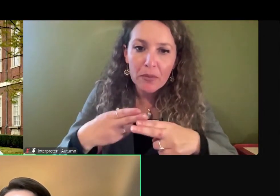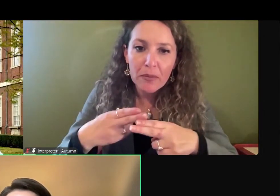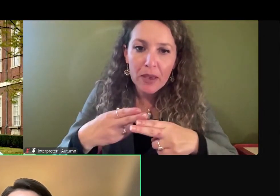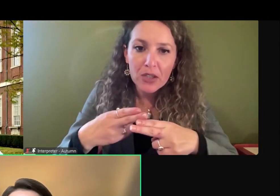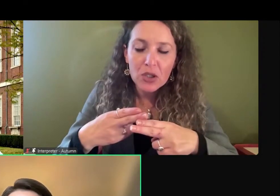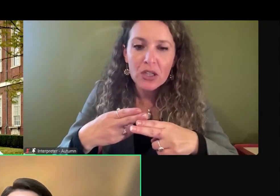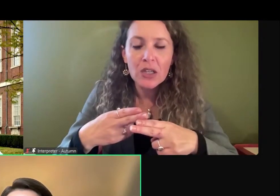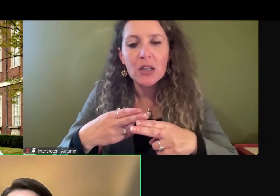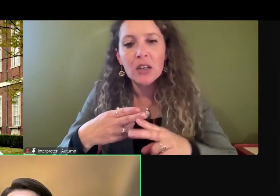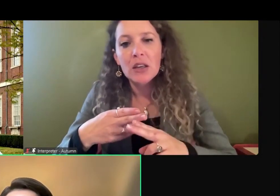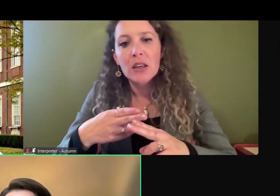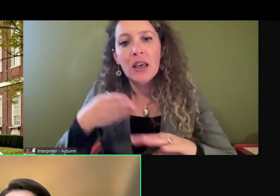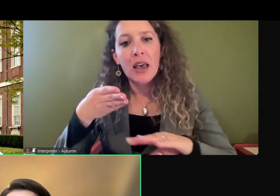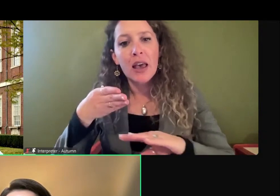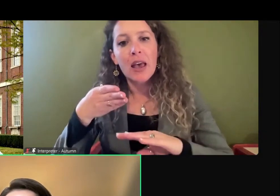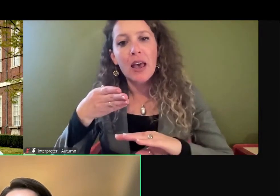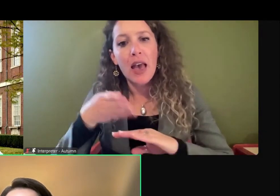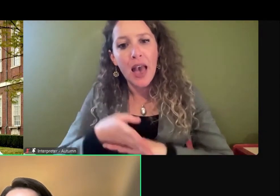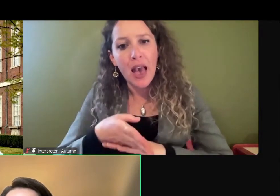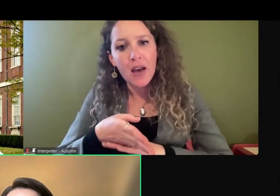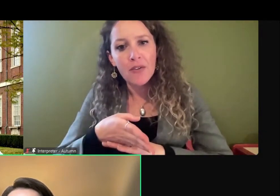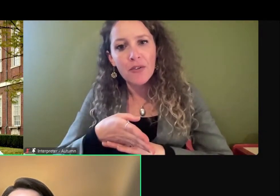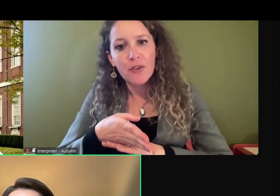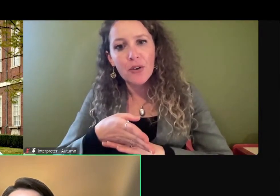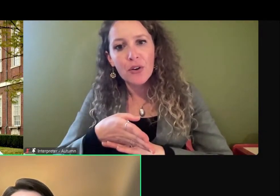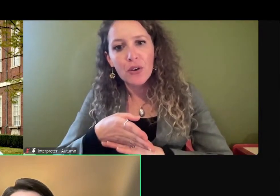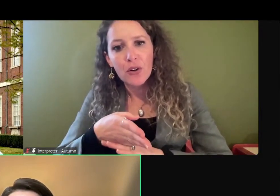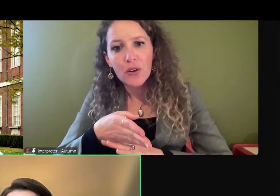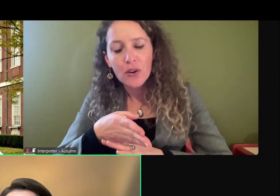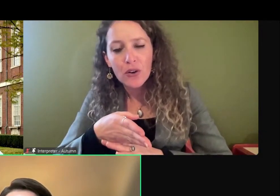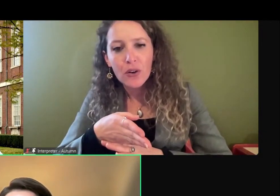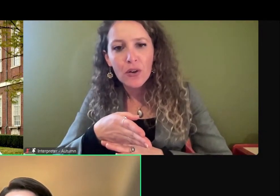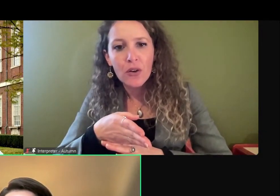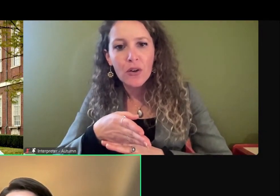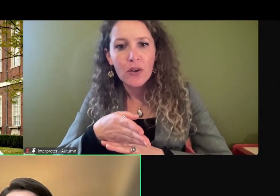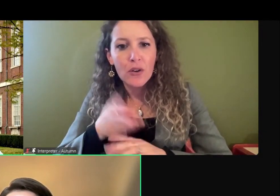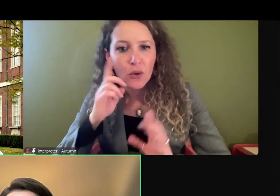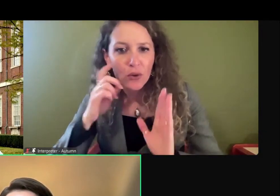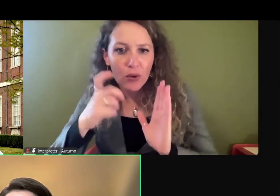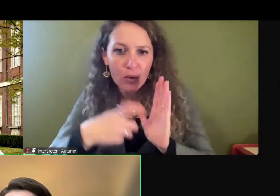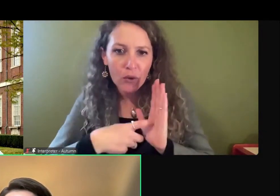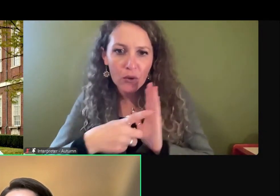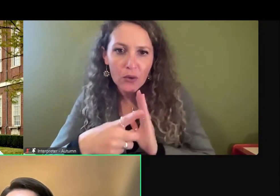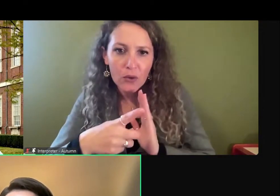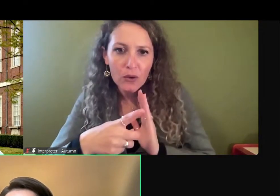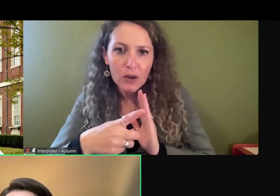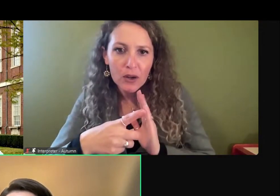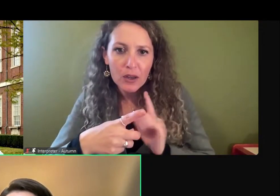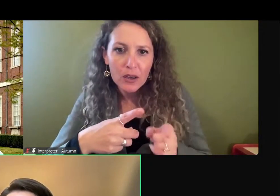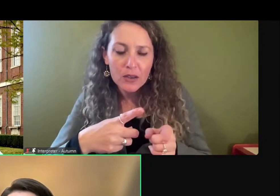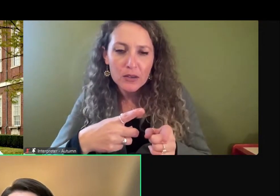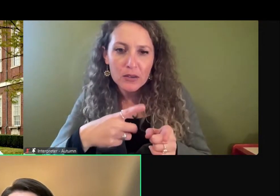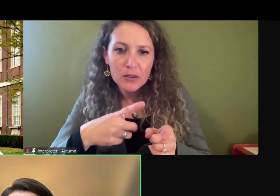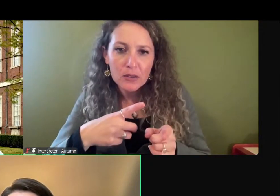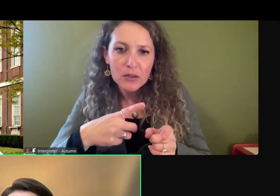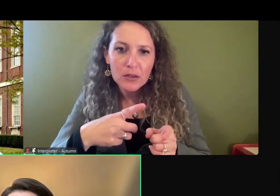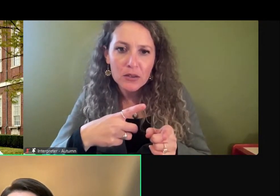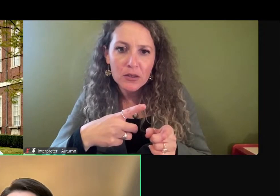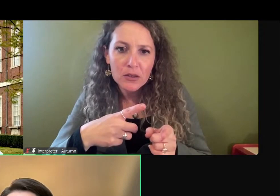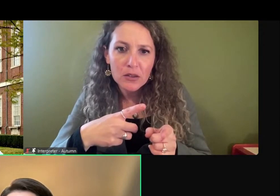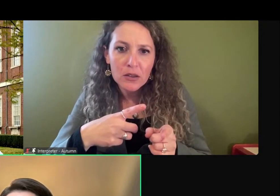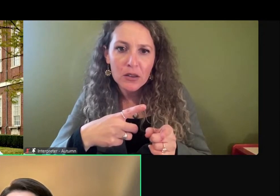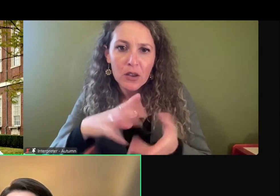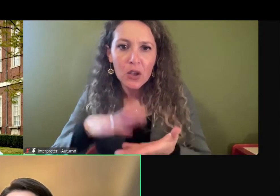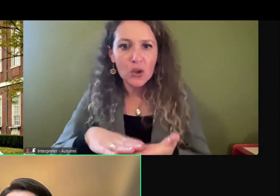any noticeable change in attitude or competencies of the student after the completing